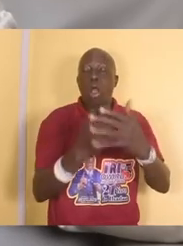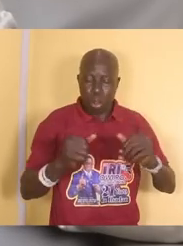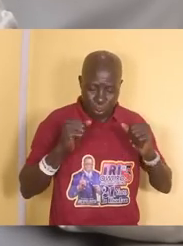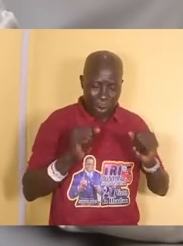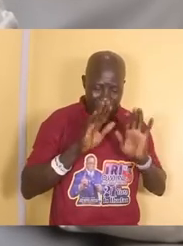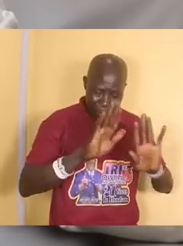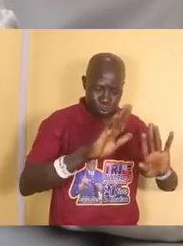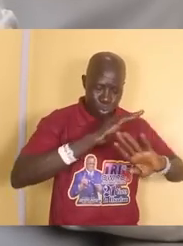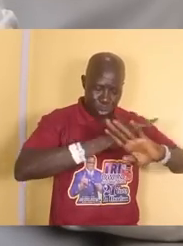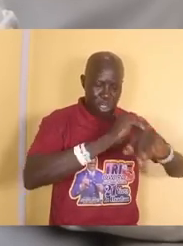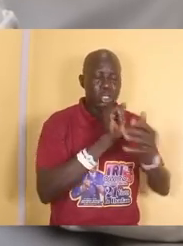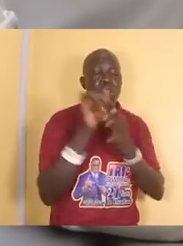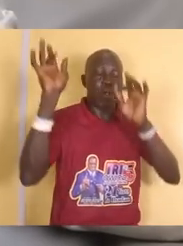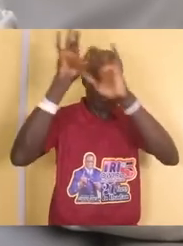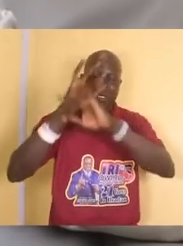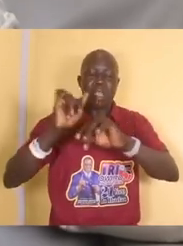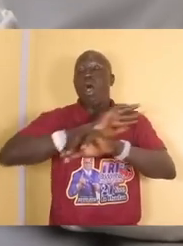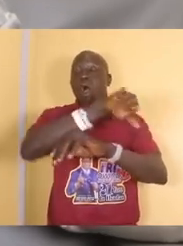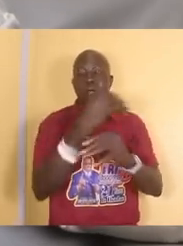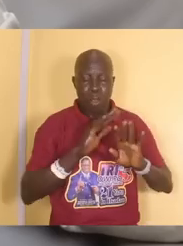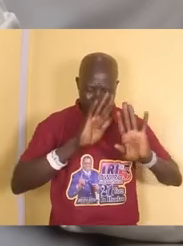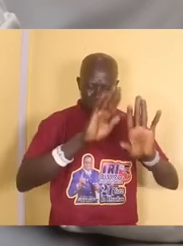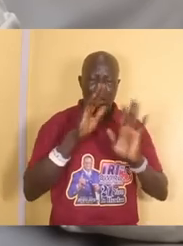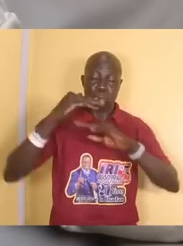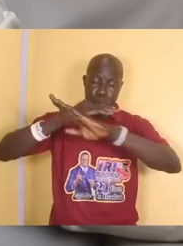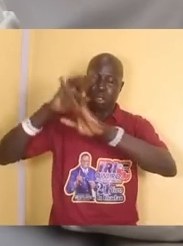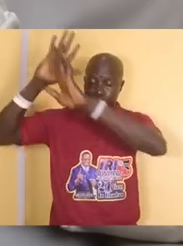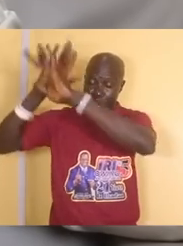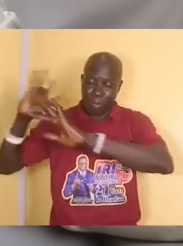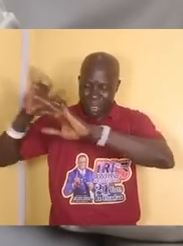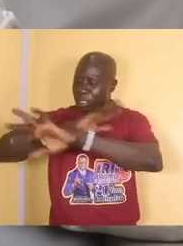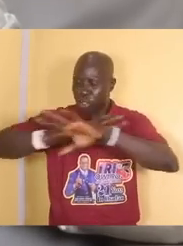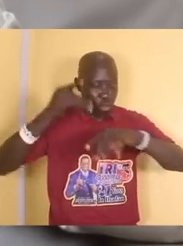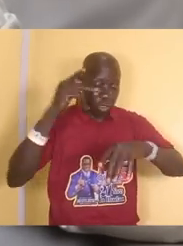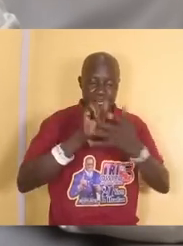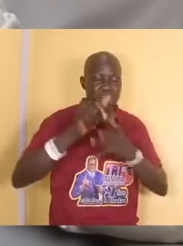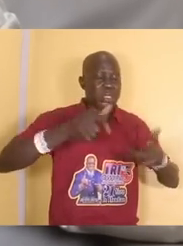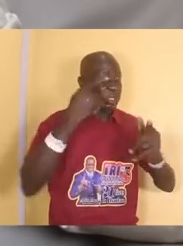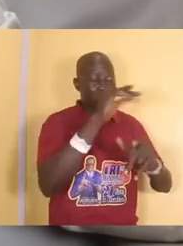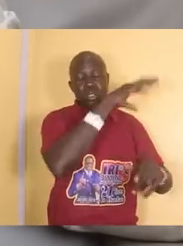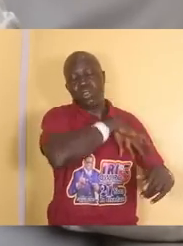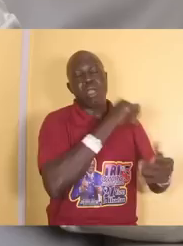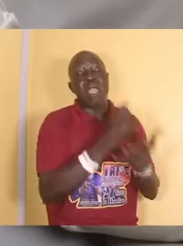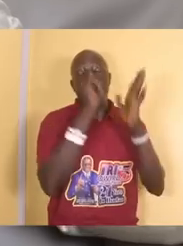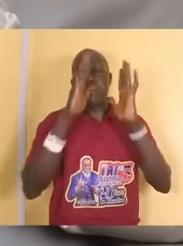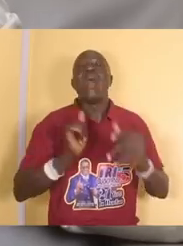Every force is blocking a messenger. The force is blocking messenger. The force is injuring you.